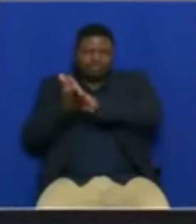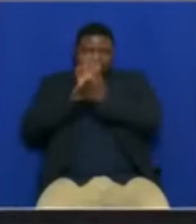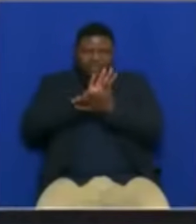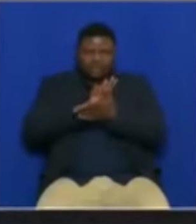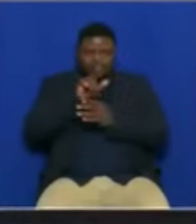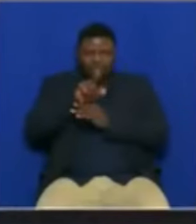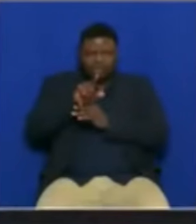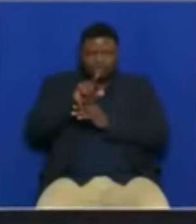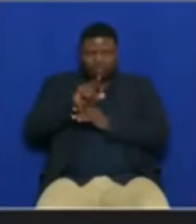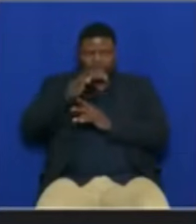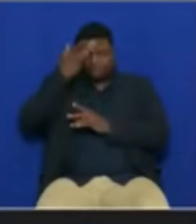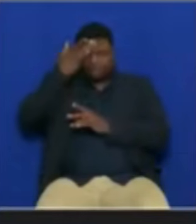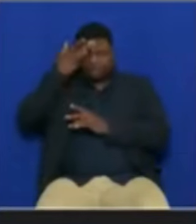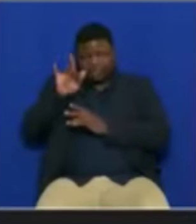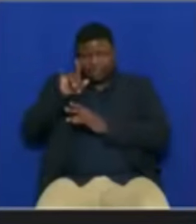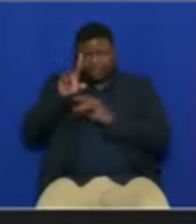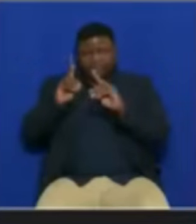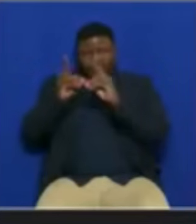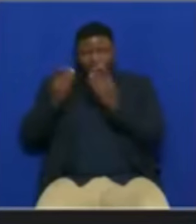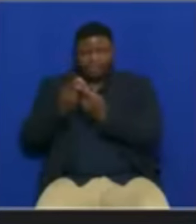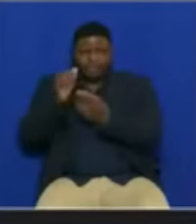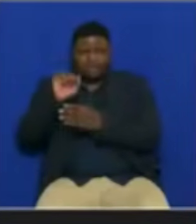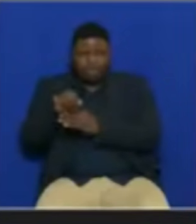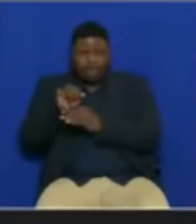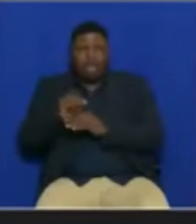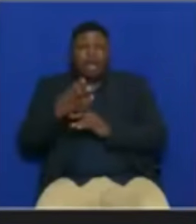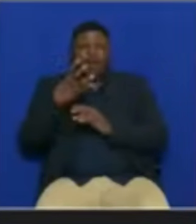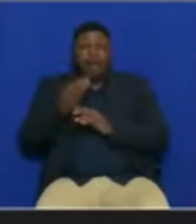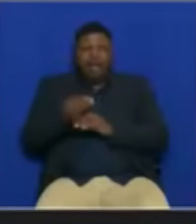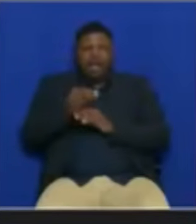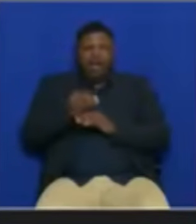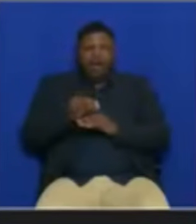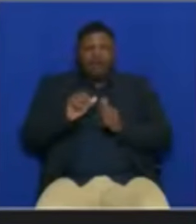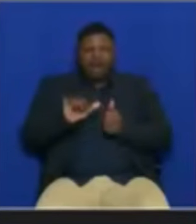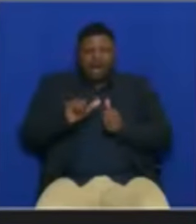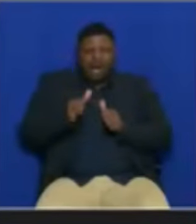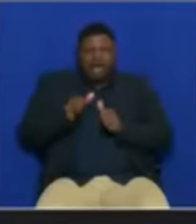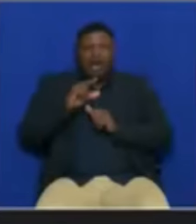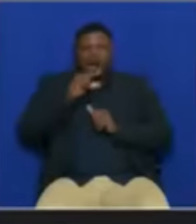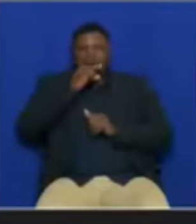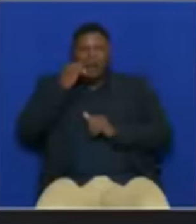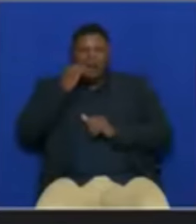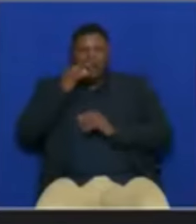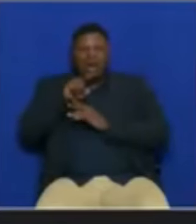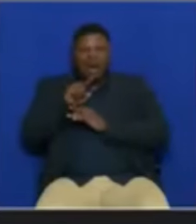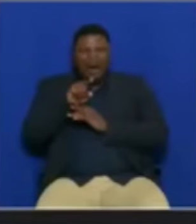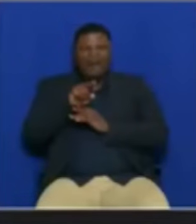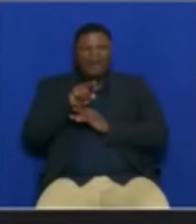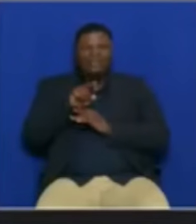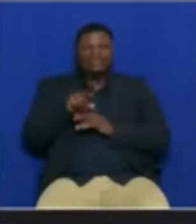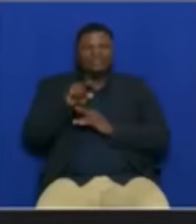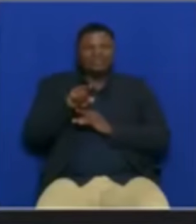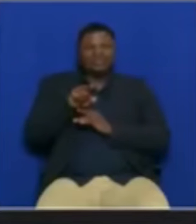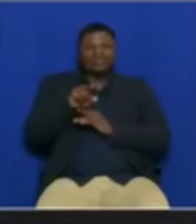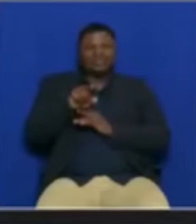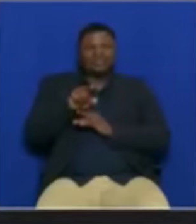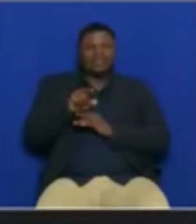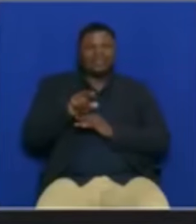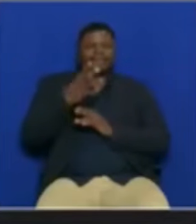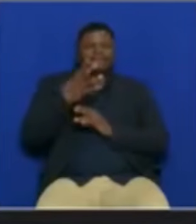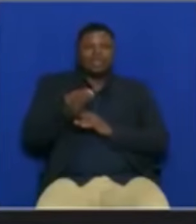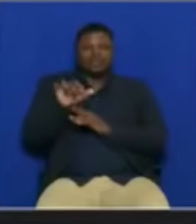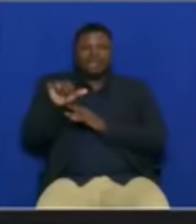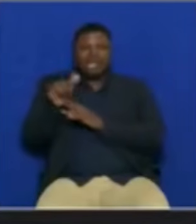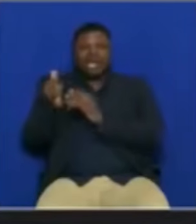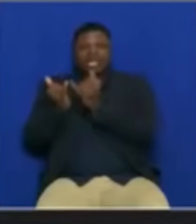here that are appearing for the first time. You have 1.5, Ms. Sillo says that was a competitor for the position that